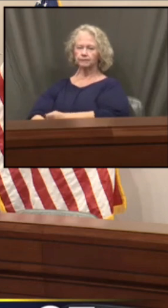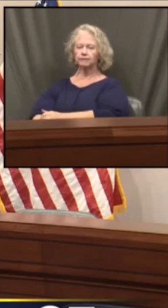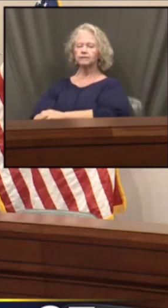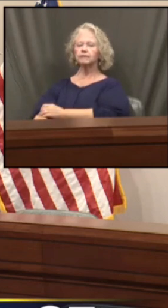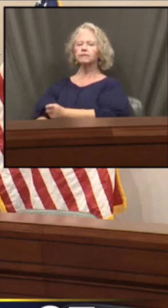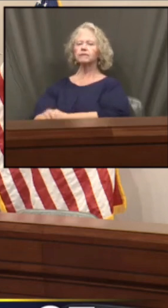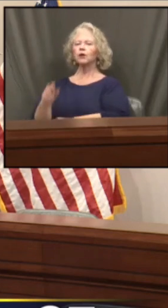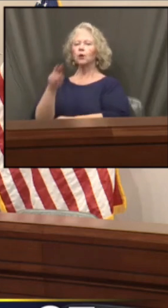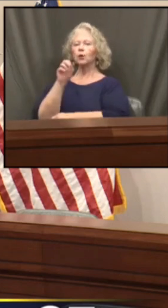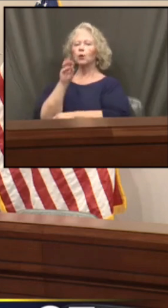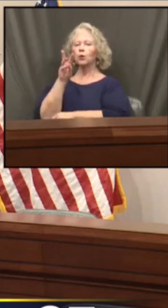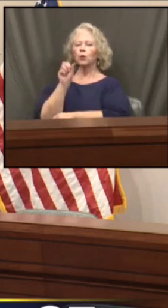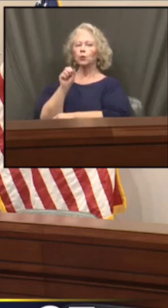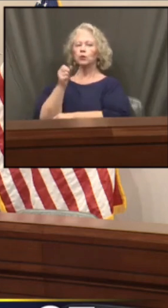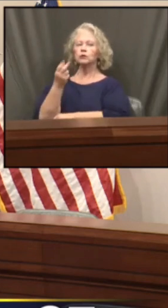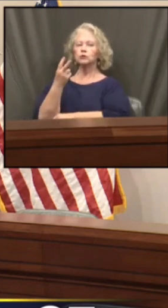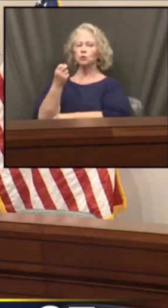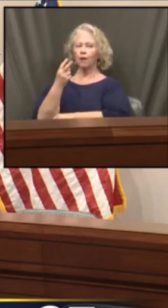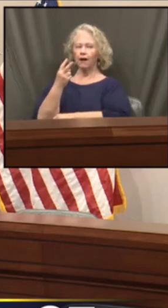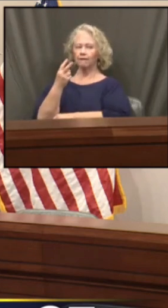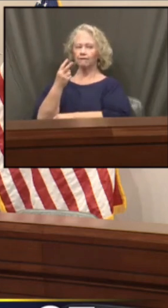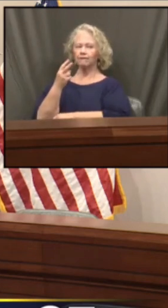News 12 Connecticut.